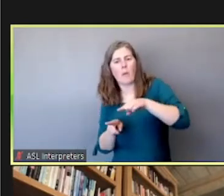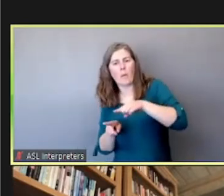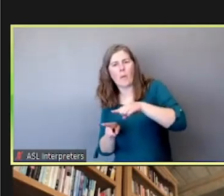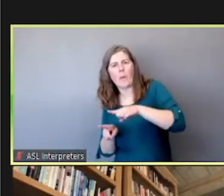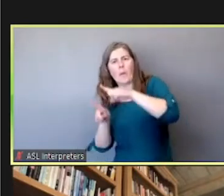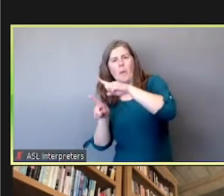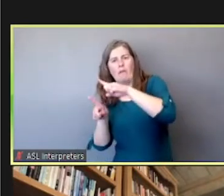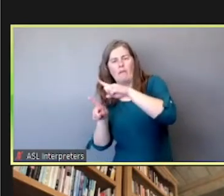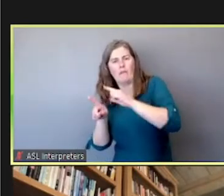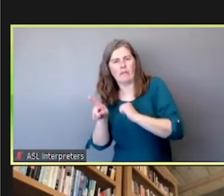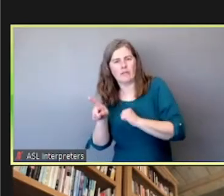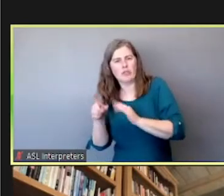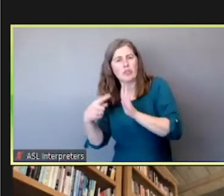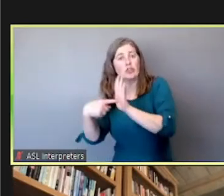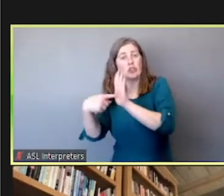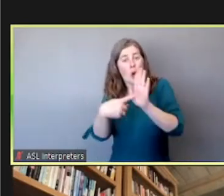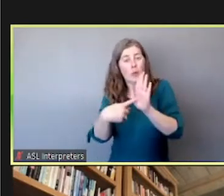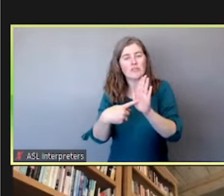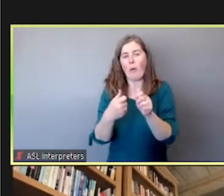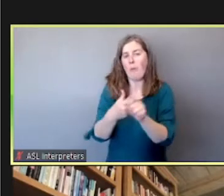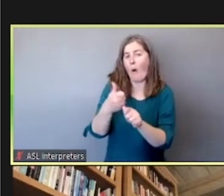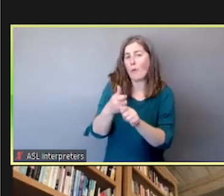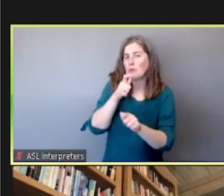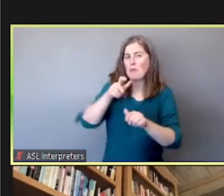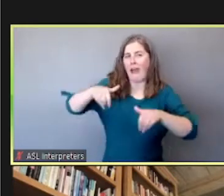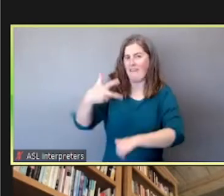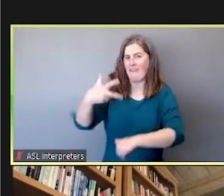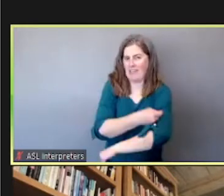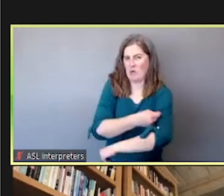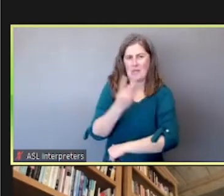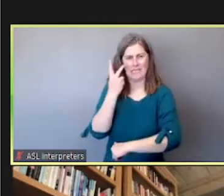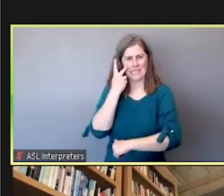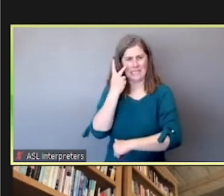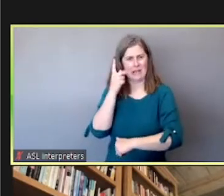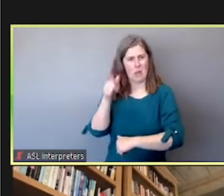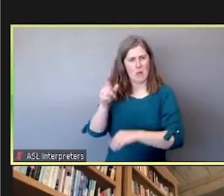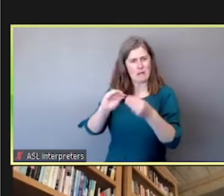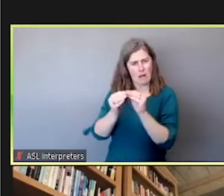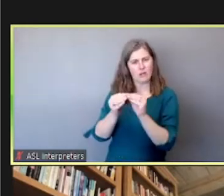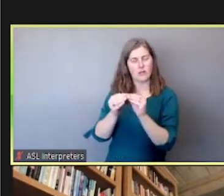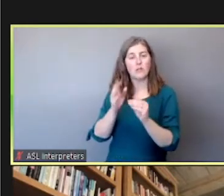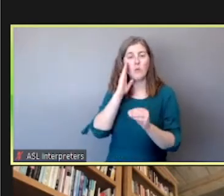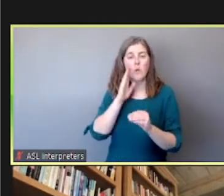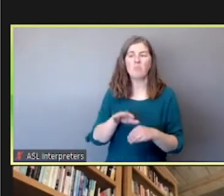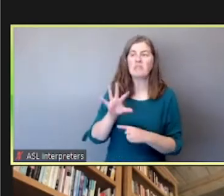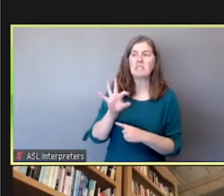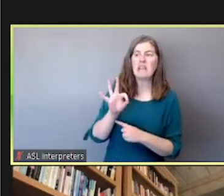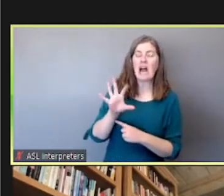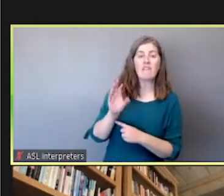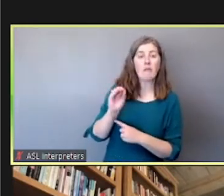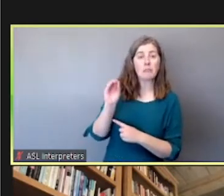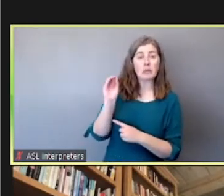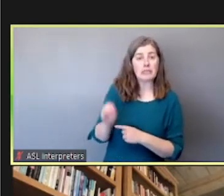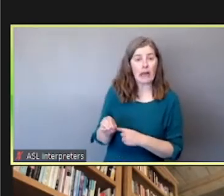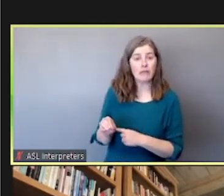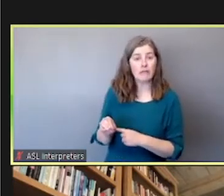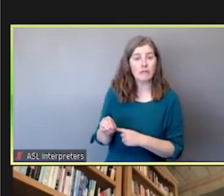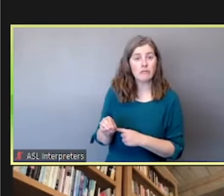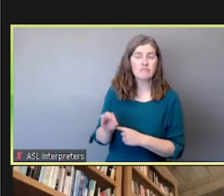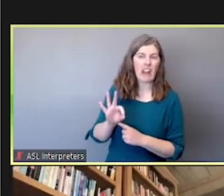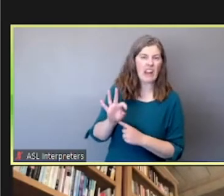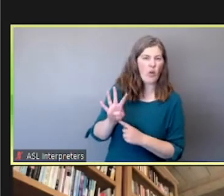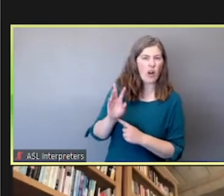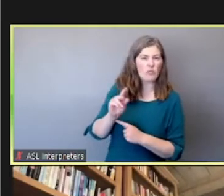mainly reflects unvaccinated individuals. And we're still seeing those numbers where 95% of the cases, 94%